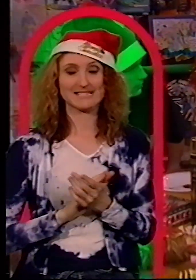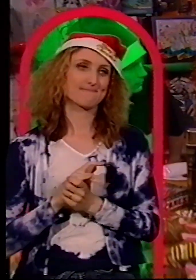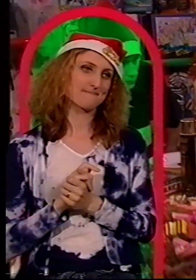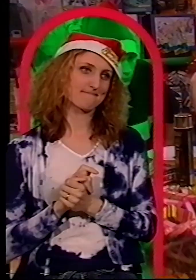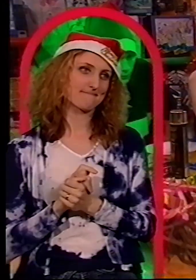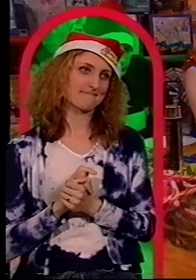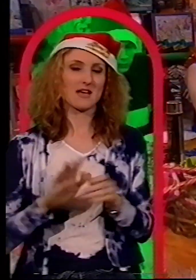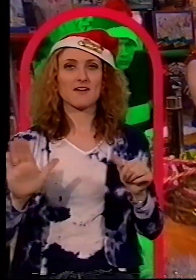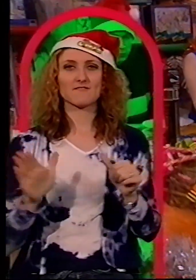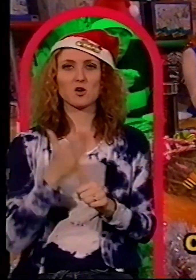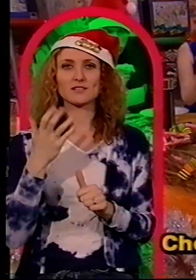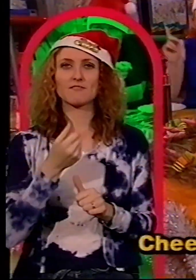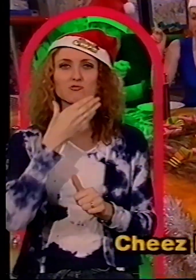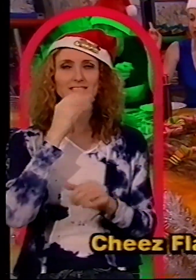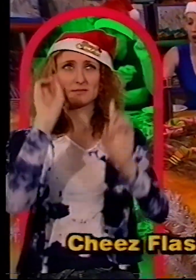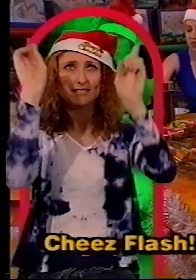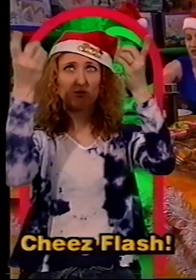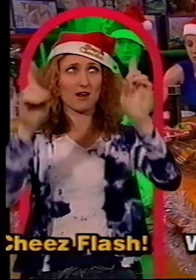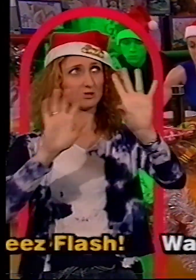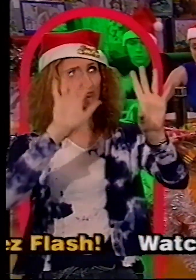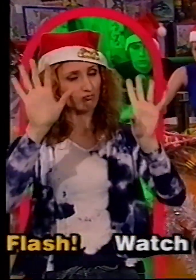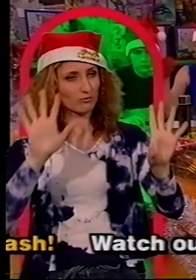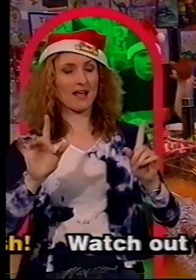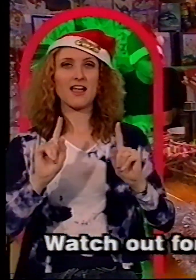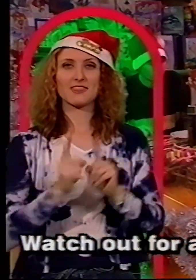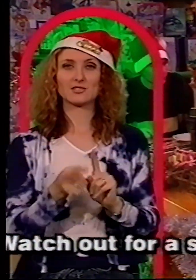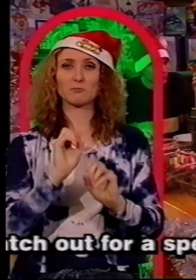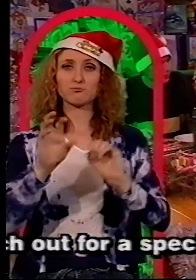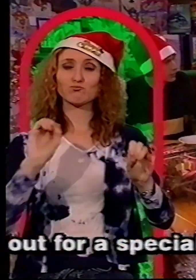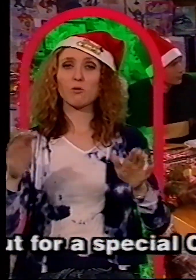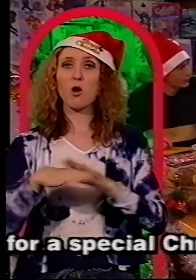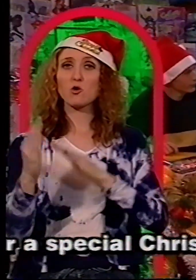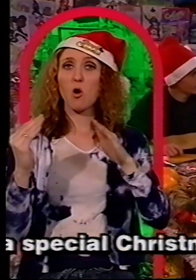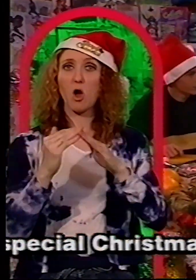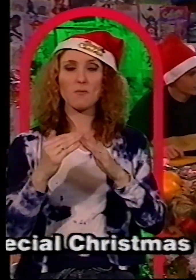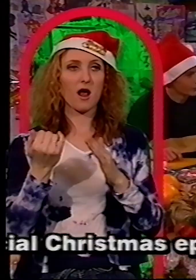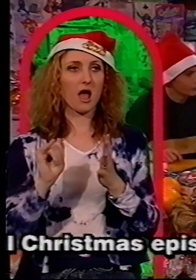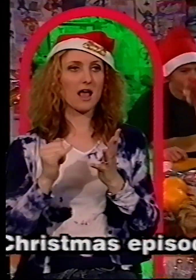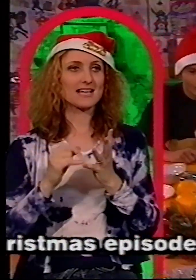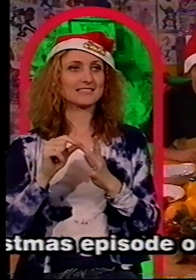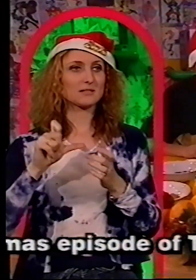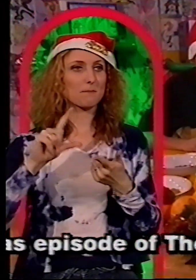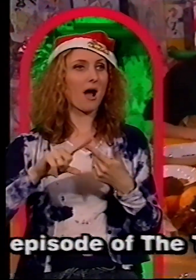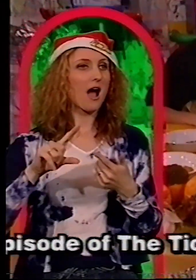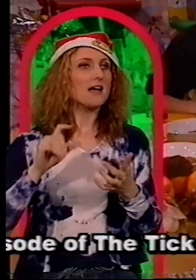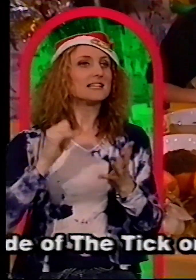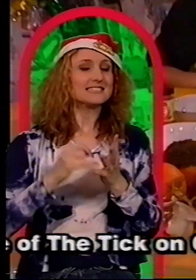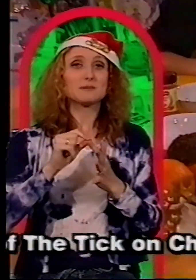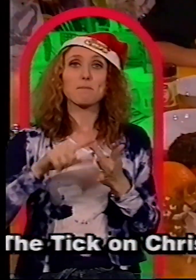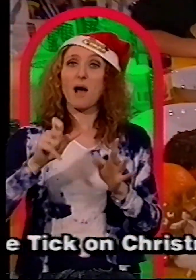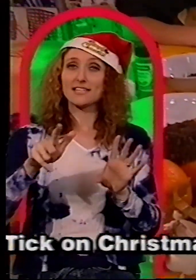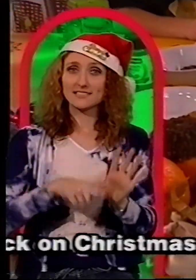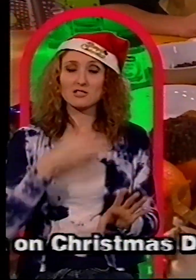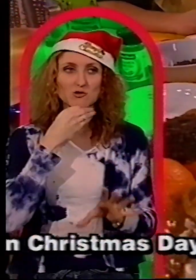got Christmas decorations. We've got things to put around the home, like spicy Christmas pomanders. Is there chocolate inside?